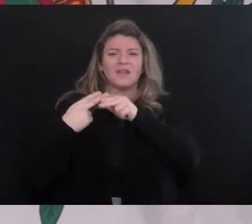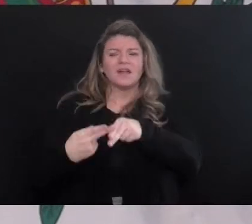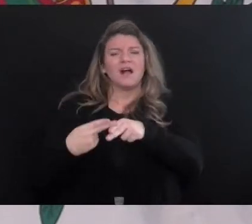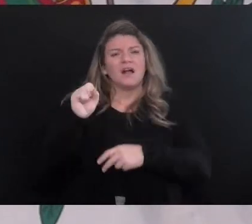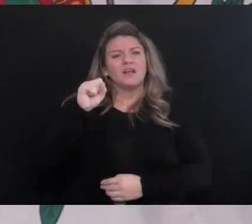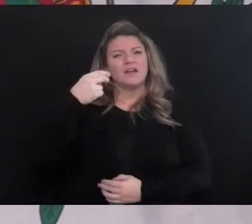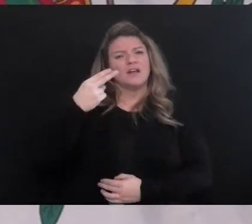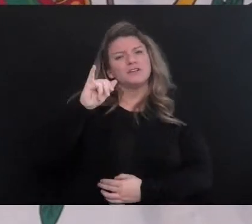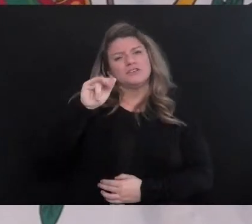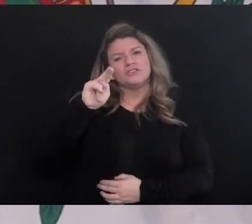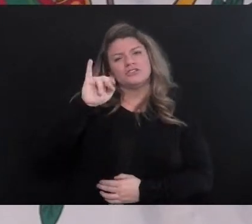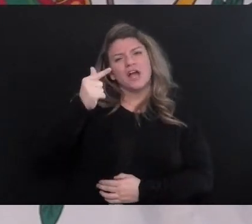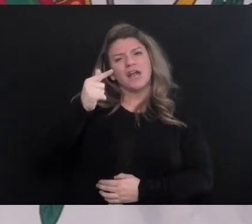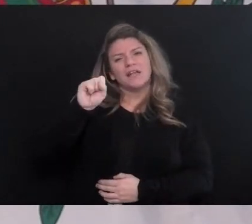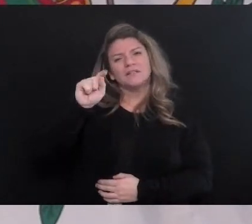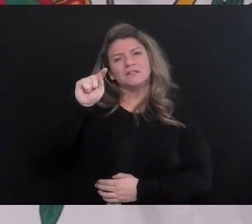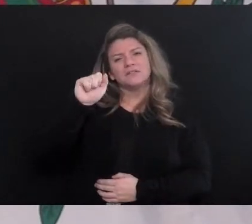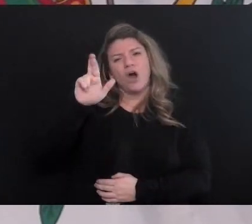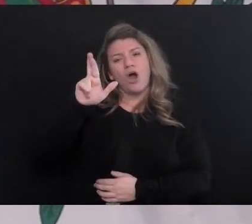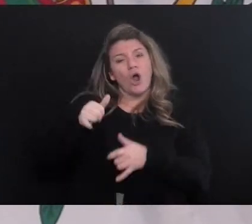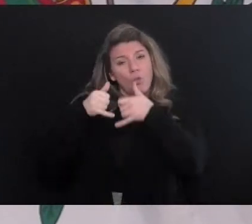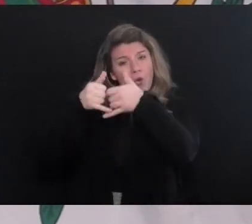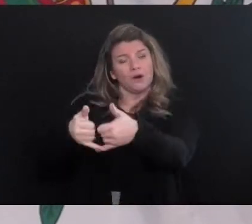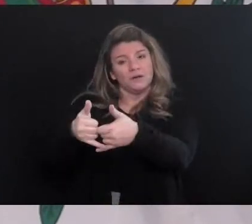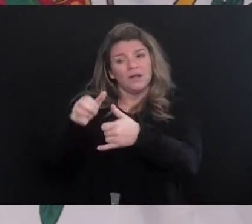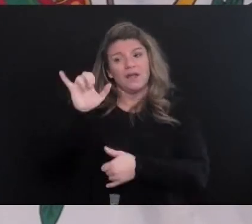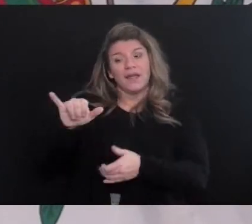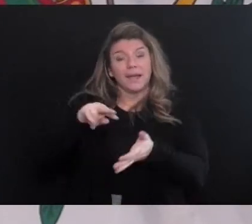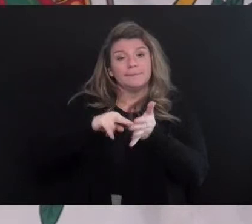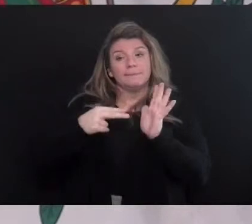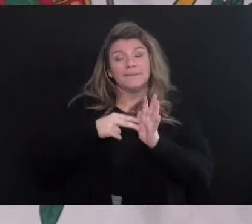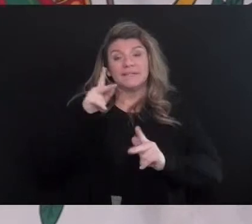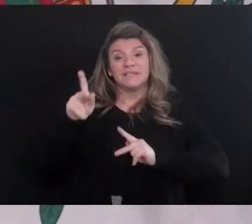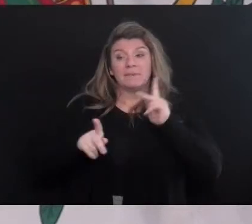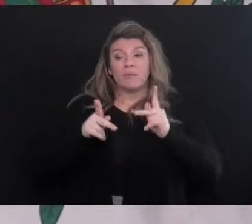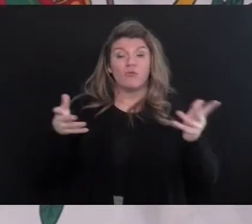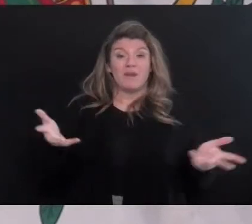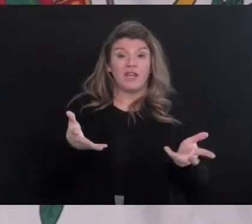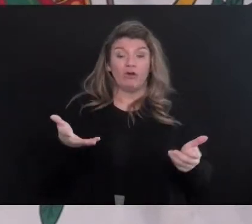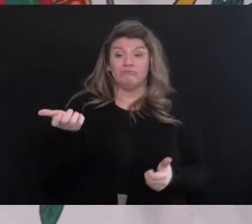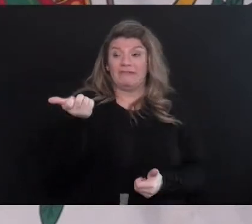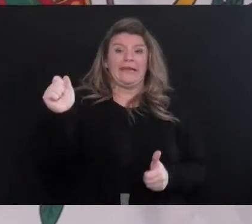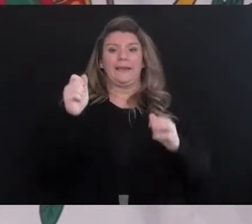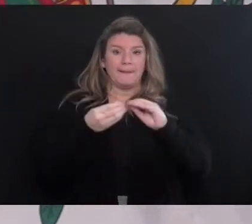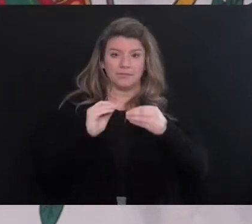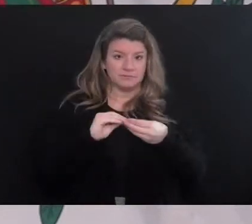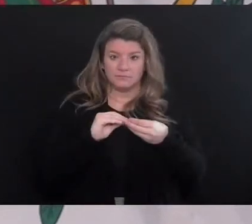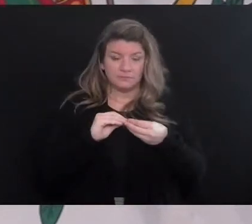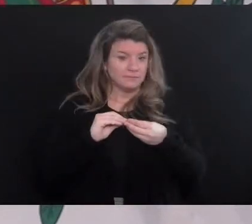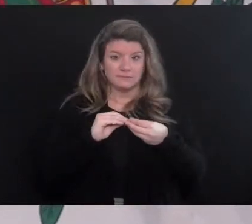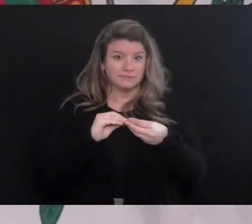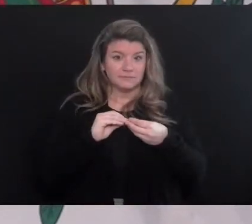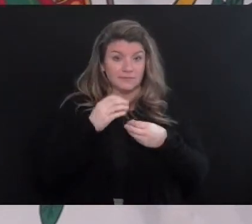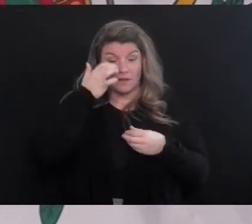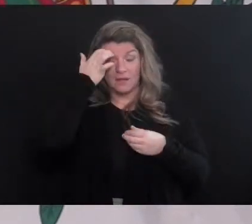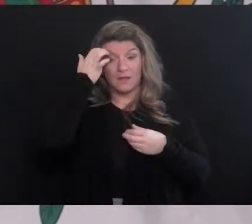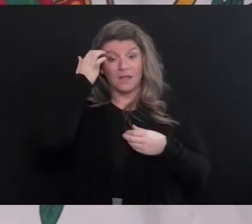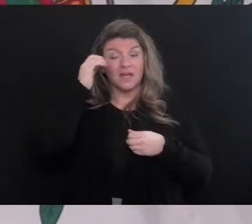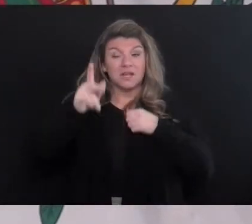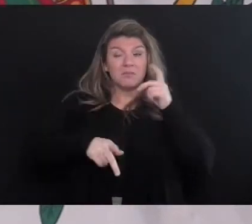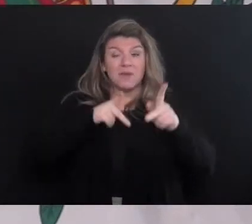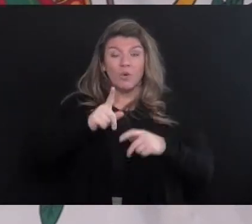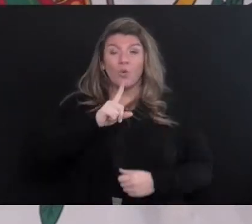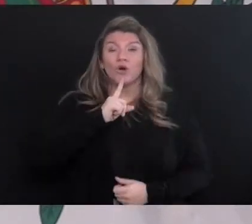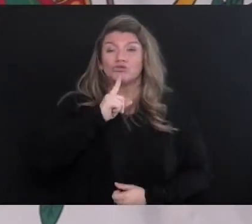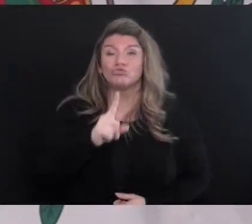Star Award, for people that have been here any number of years. People that are truly just